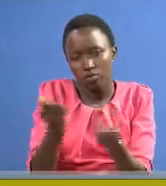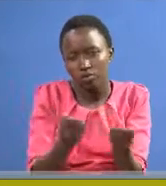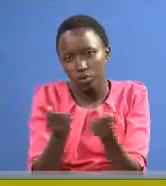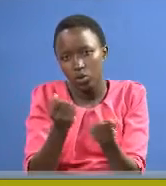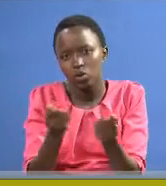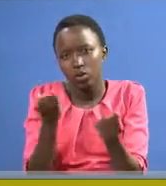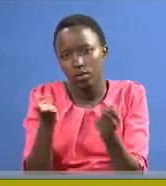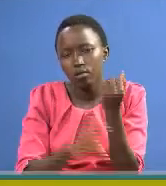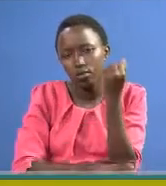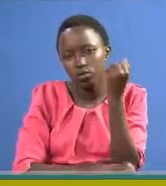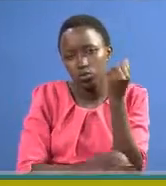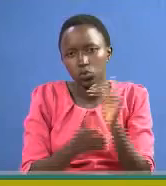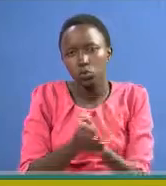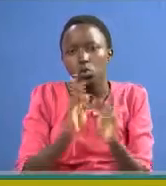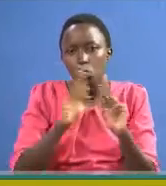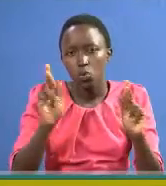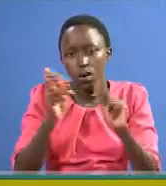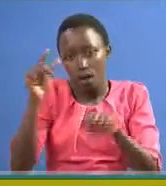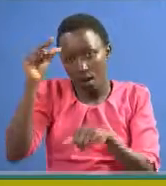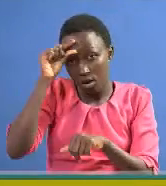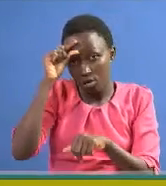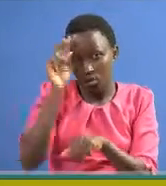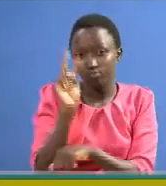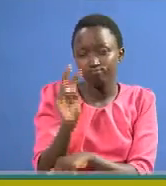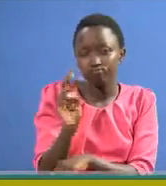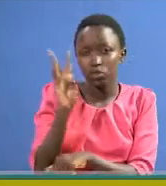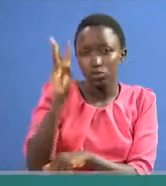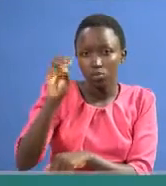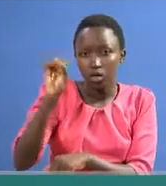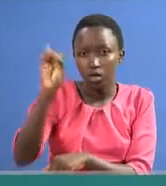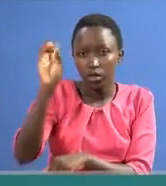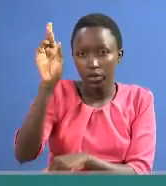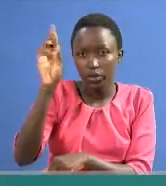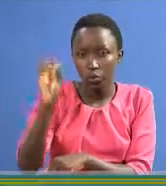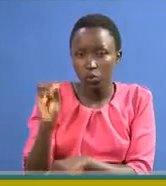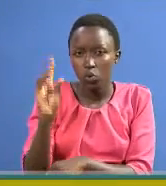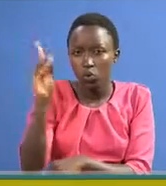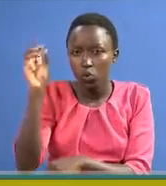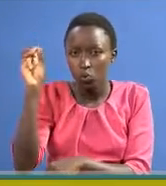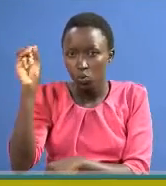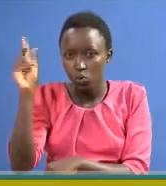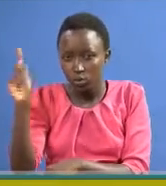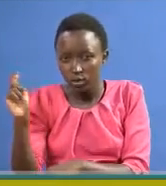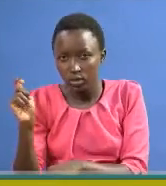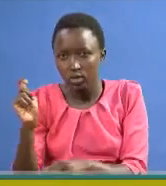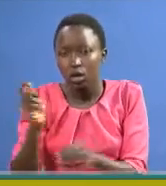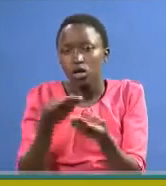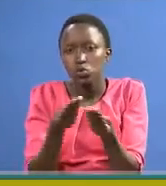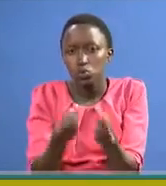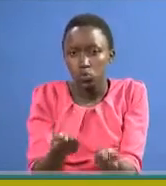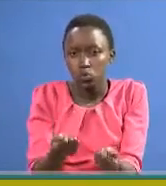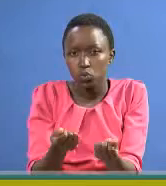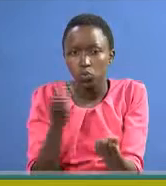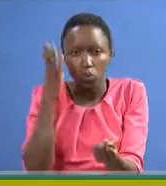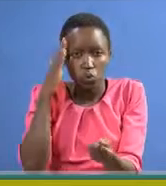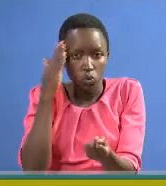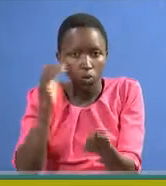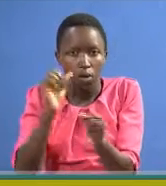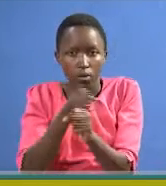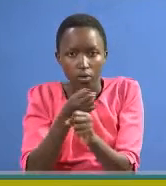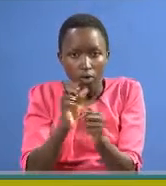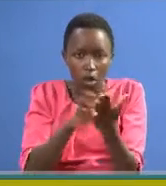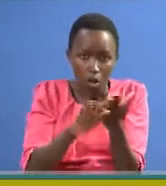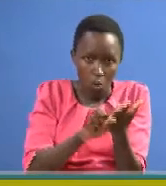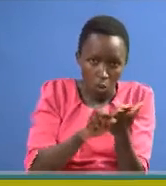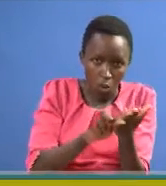humu nchini. Already the government is seeing Microdot as a solution, first of all, for asset tagging, to identify cars that are being manufactured